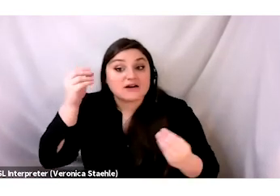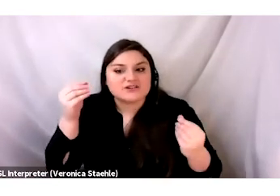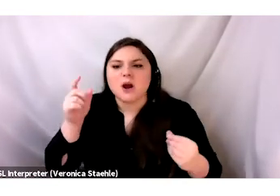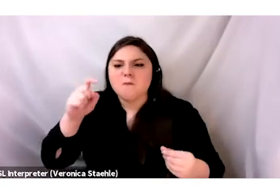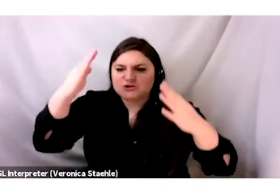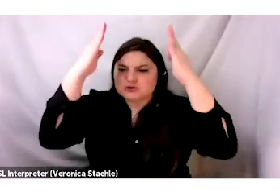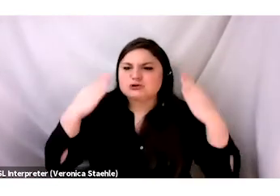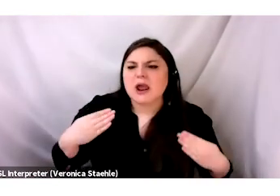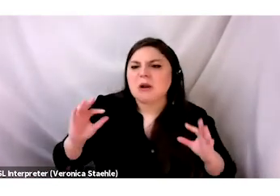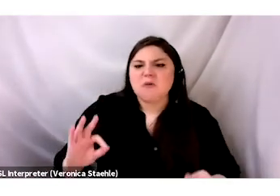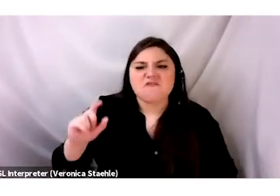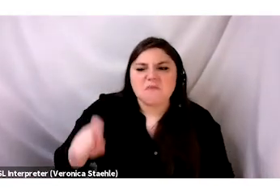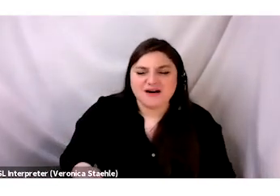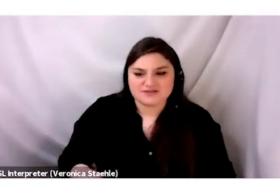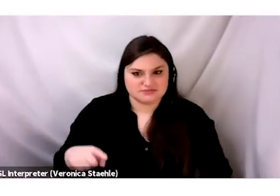hair textures,